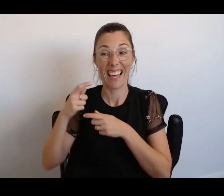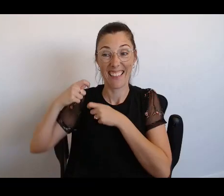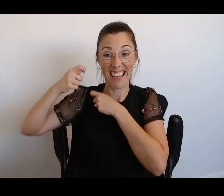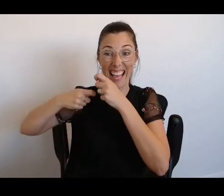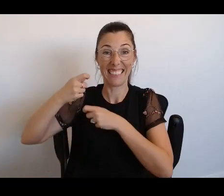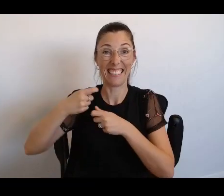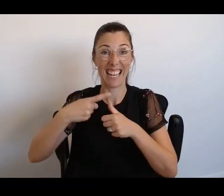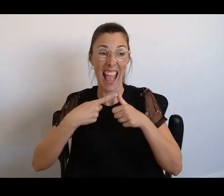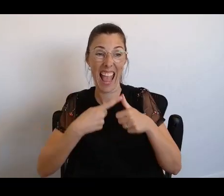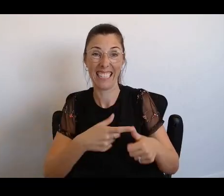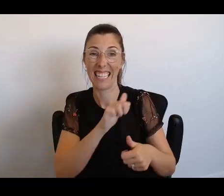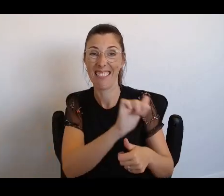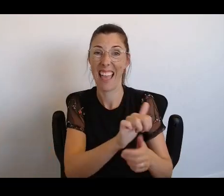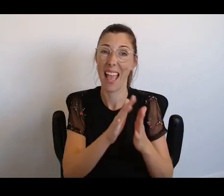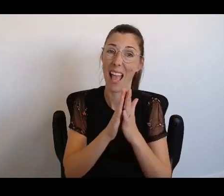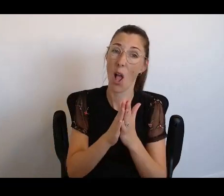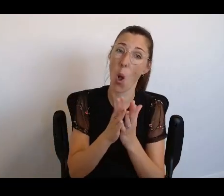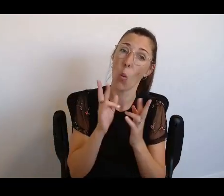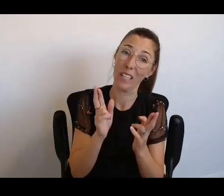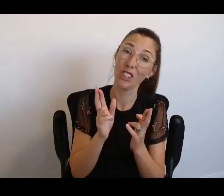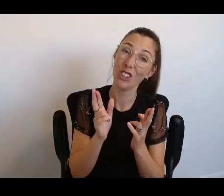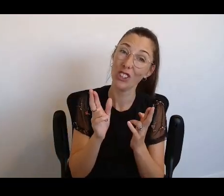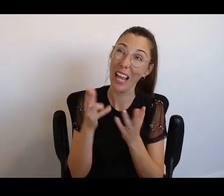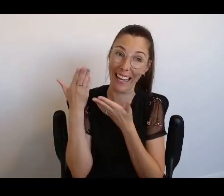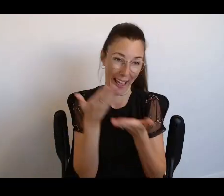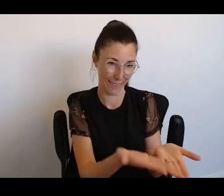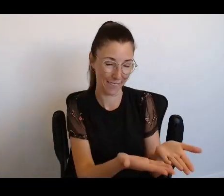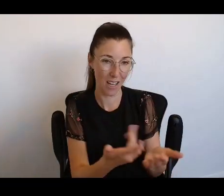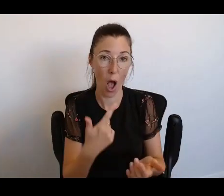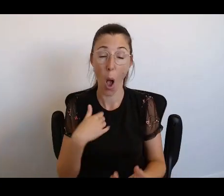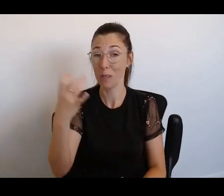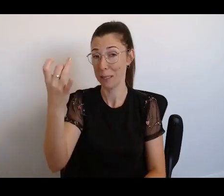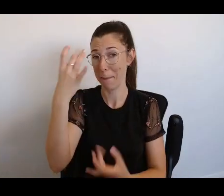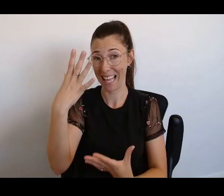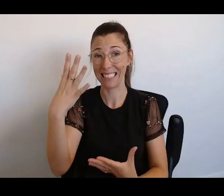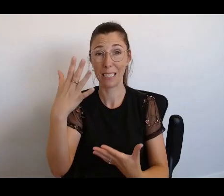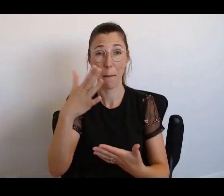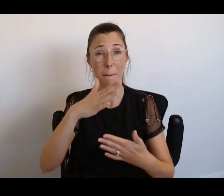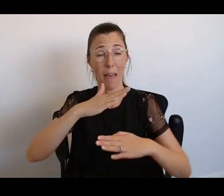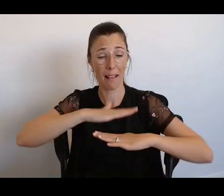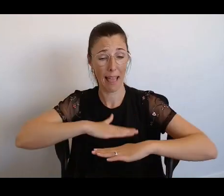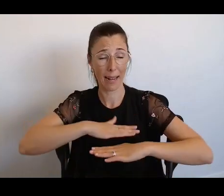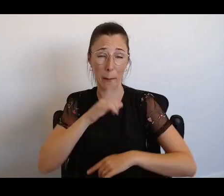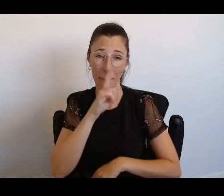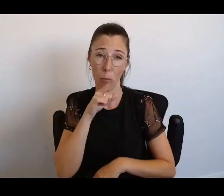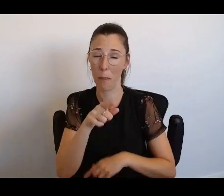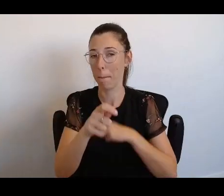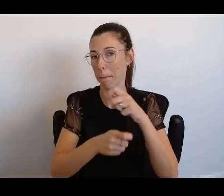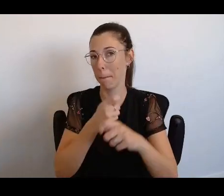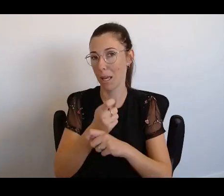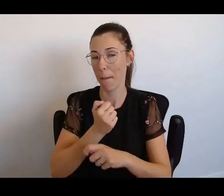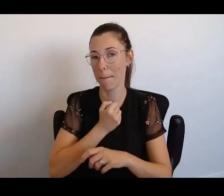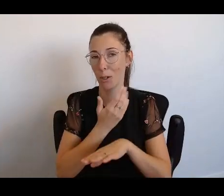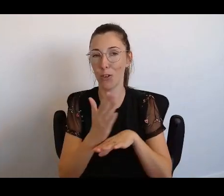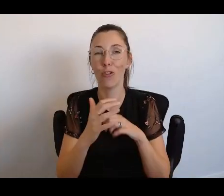wishes. I'd been blessed by the land and the people, and they were my new friends. From here on in,